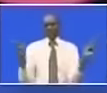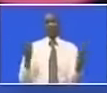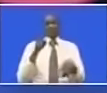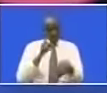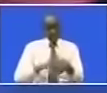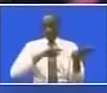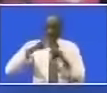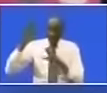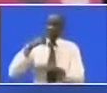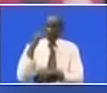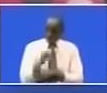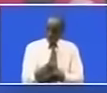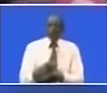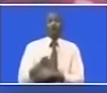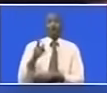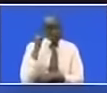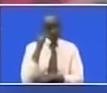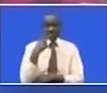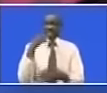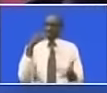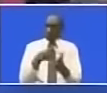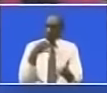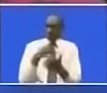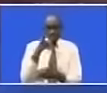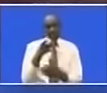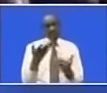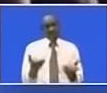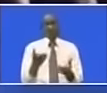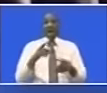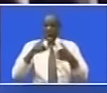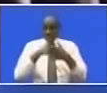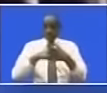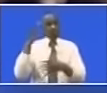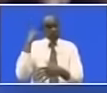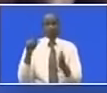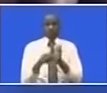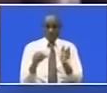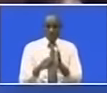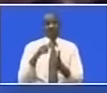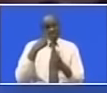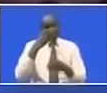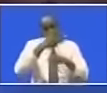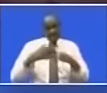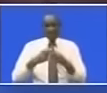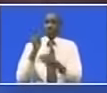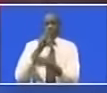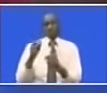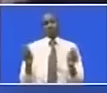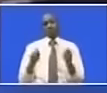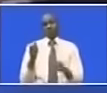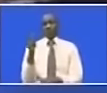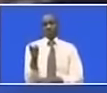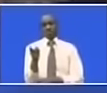nation's parliament heard lawmakers could be involved in a wave of attacks on albinos whose body parts are prized in black magic